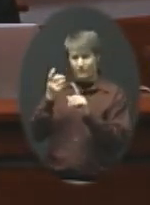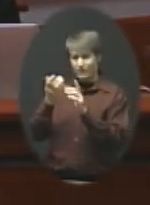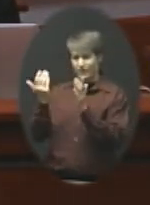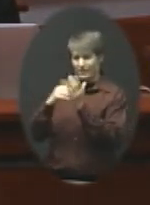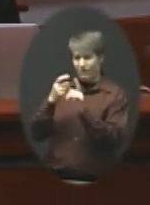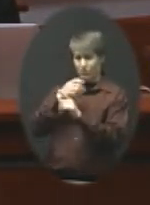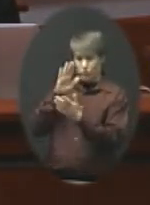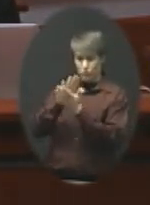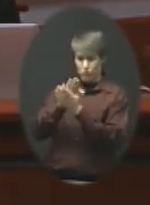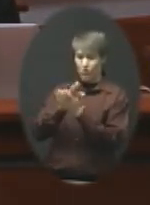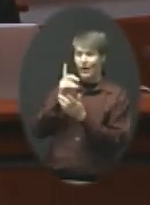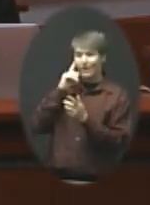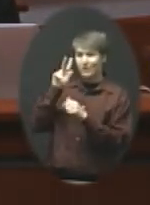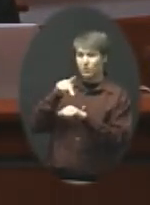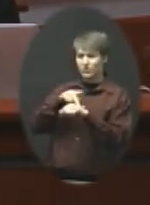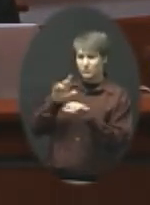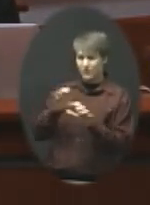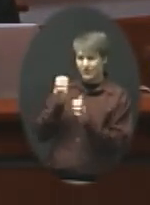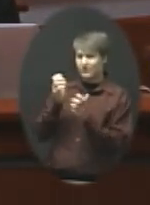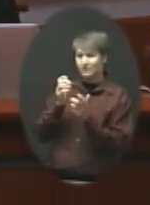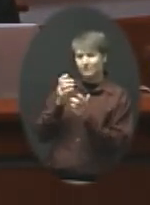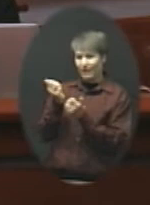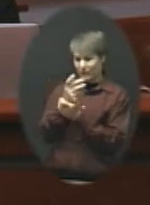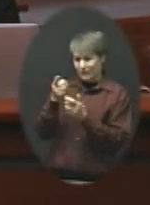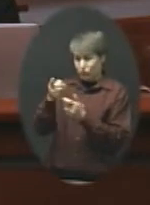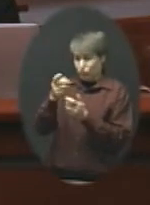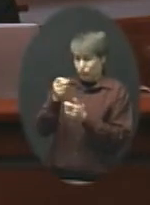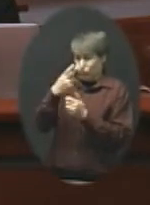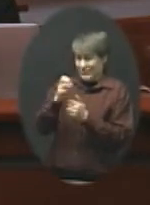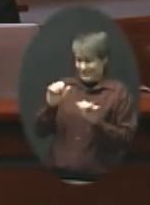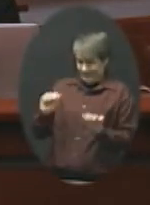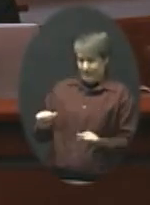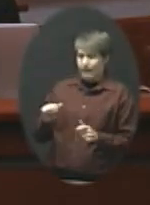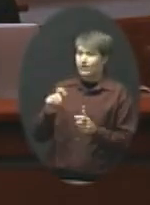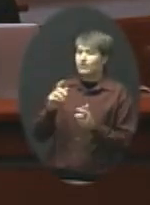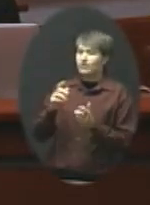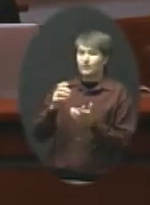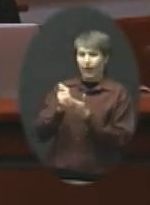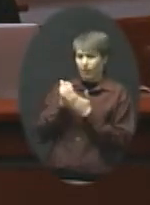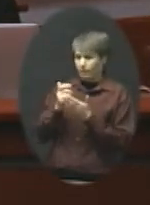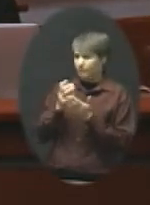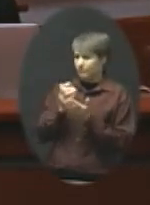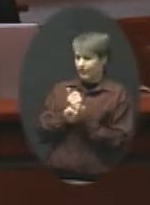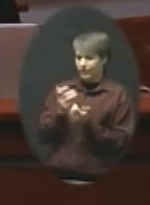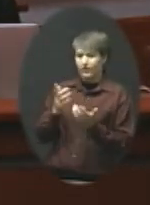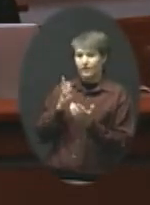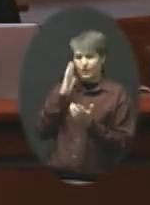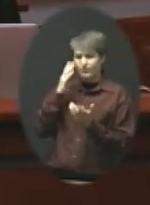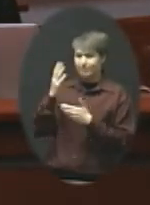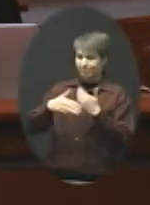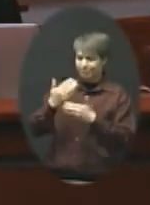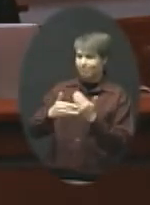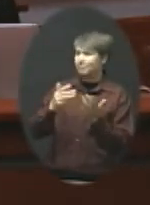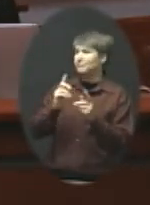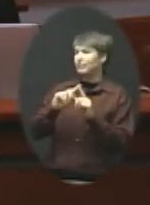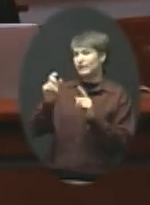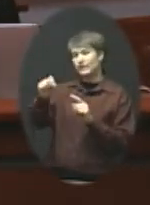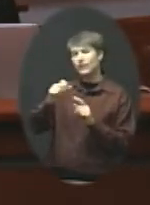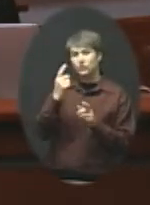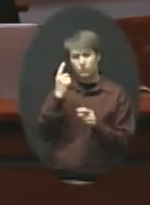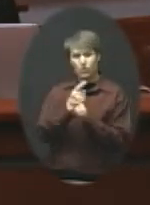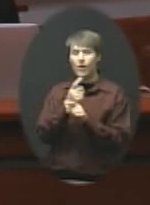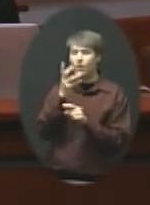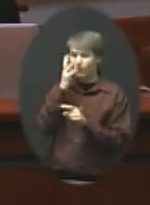does a tremendous job, everything that she can on our side to help things, very efficient that way. But yes, we